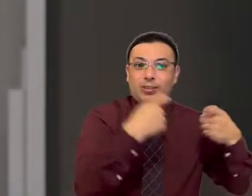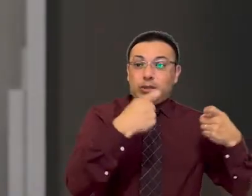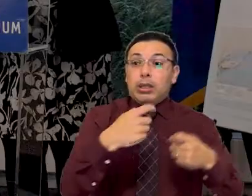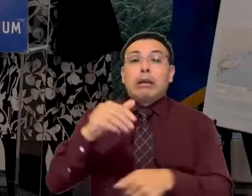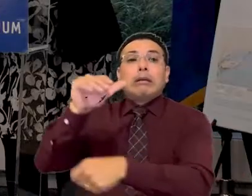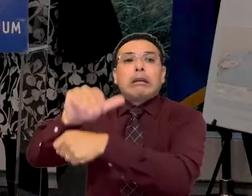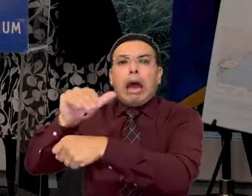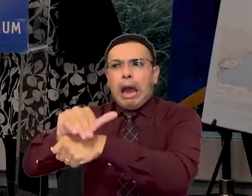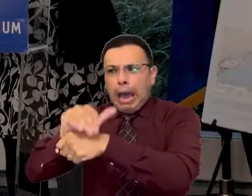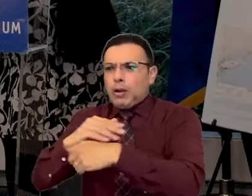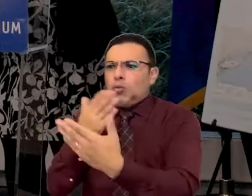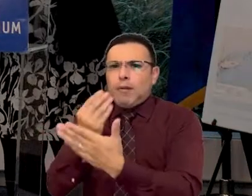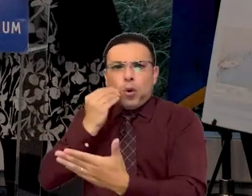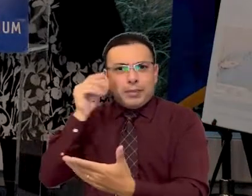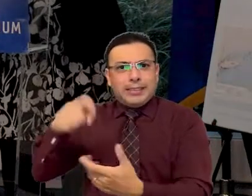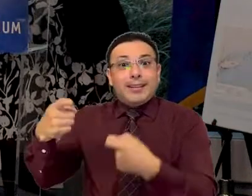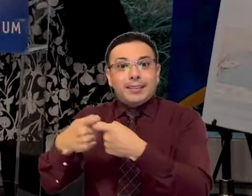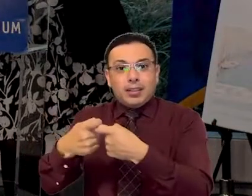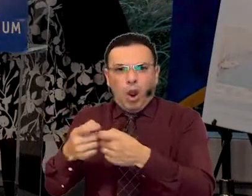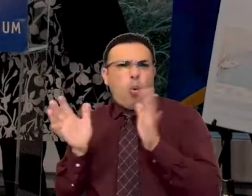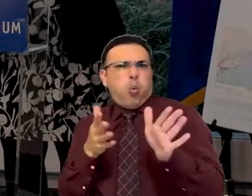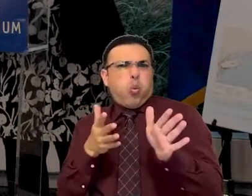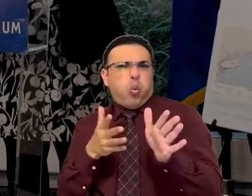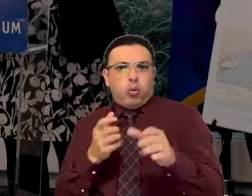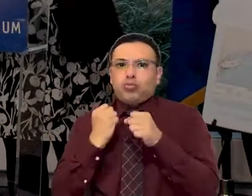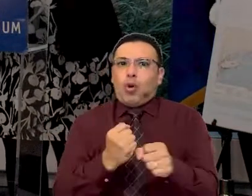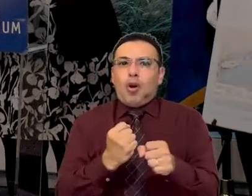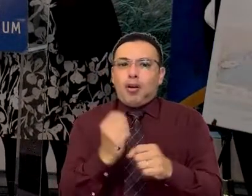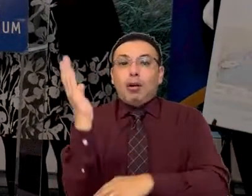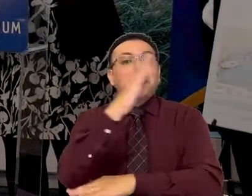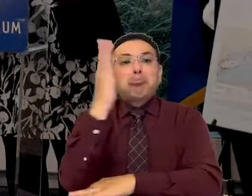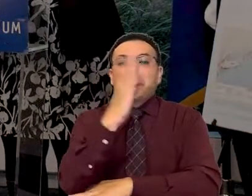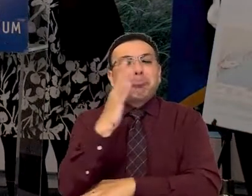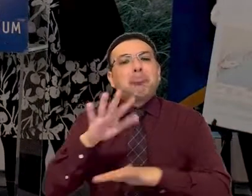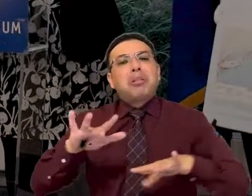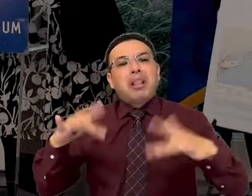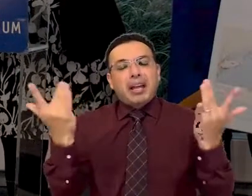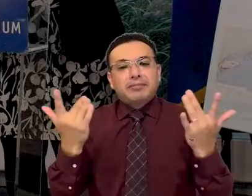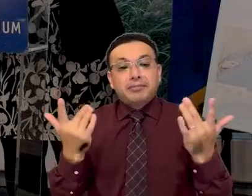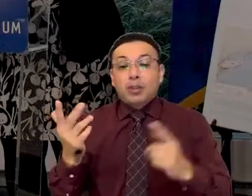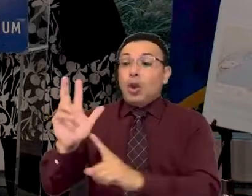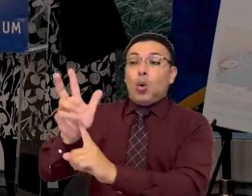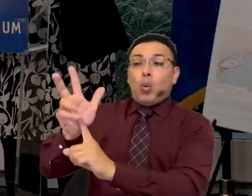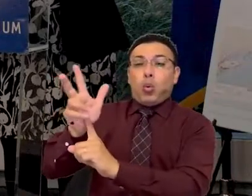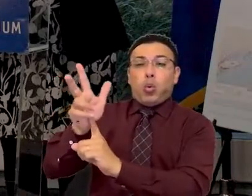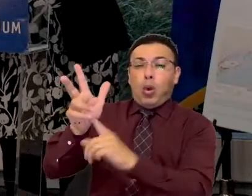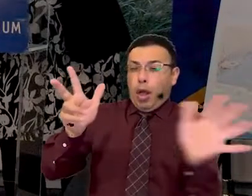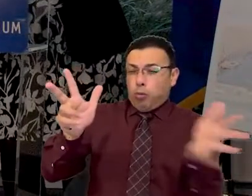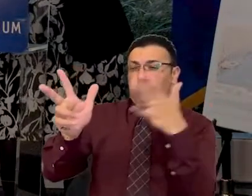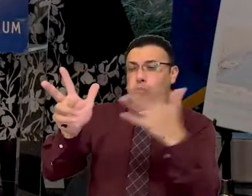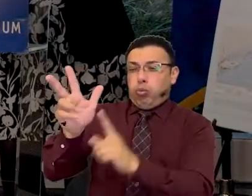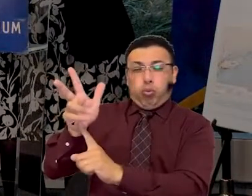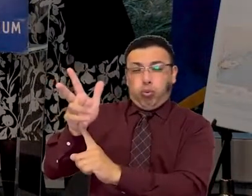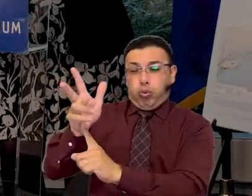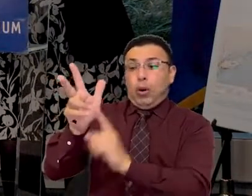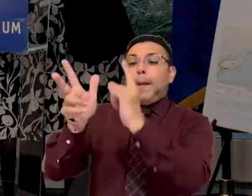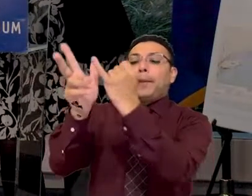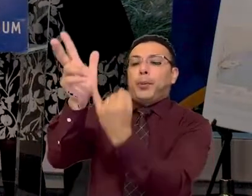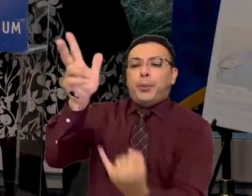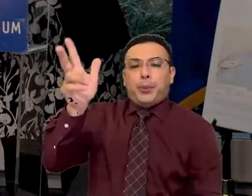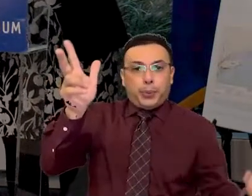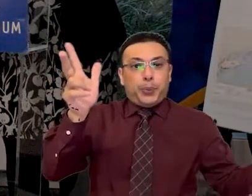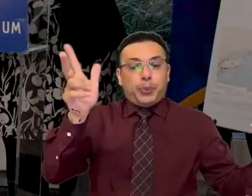home. So these turbines, they capture those strong ocean winds, and they convert it to clean, zero emissions